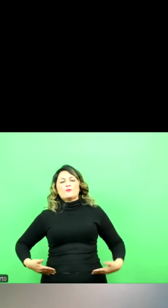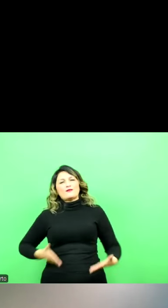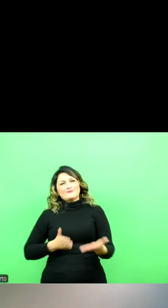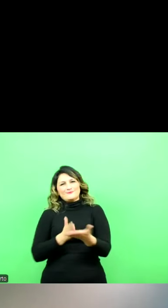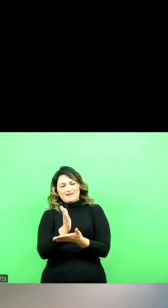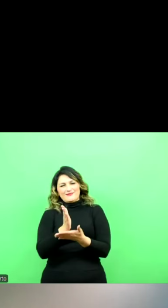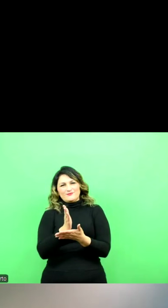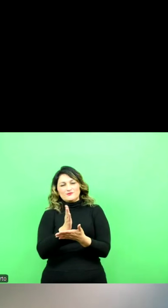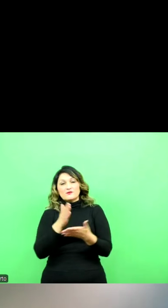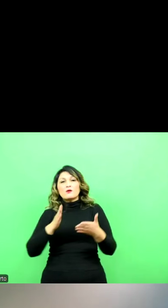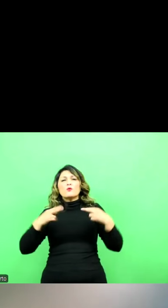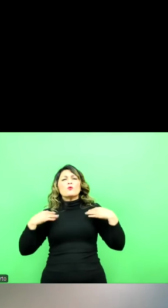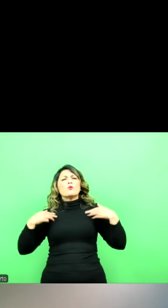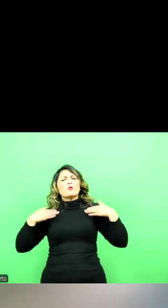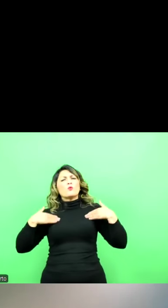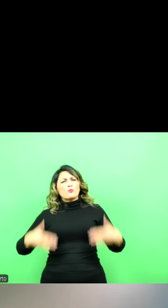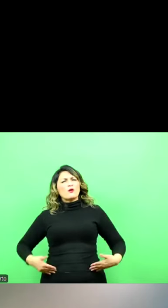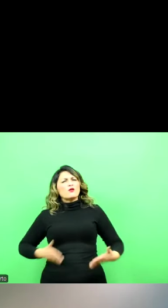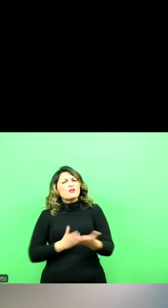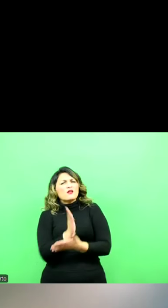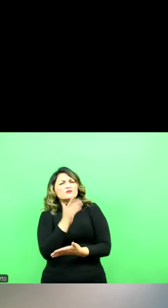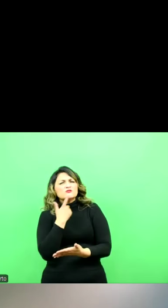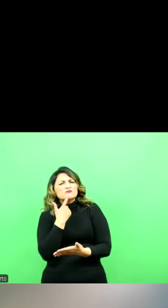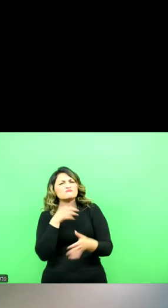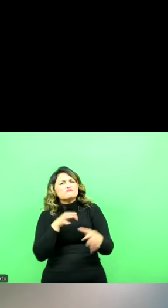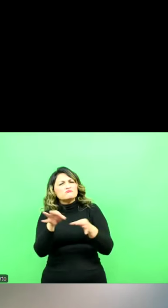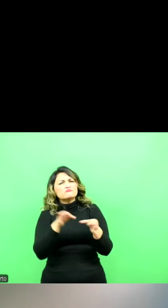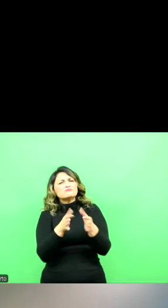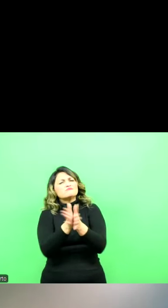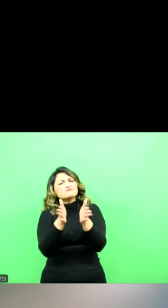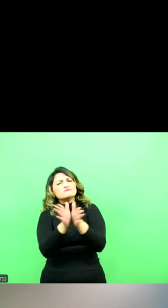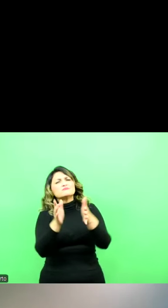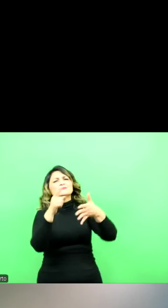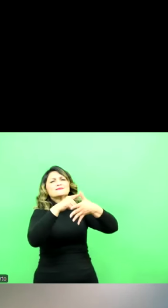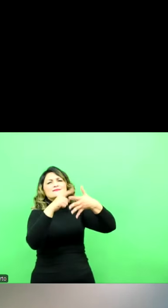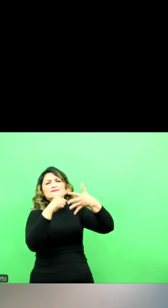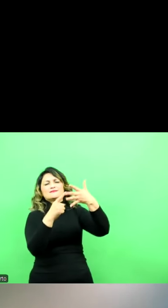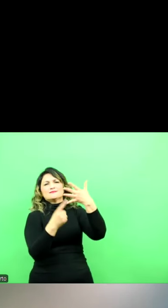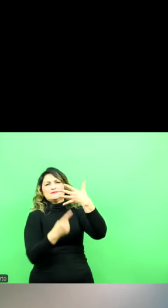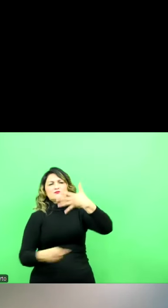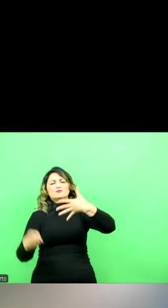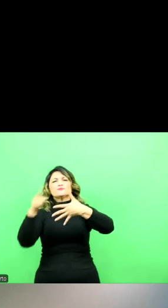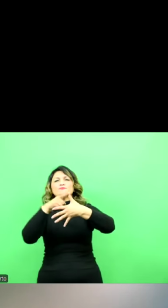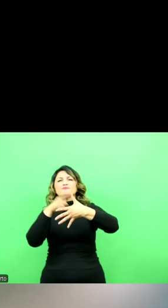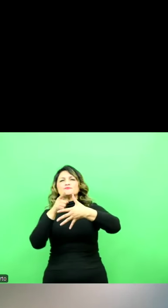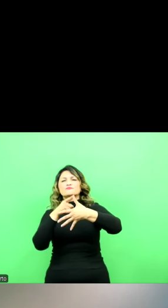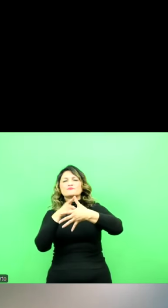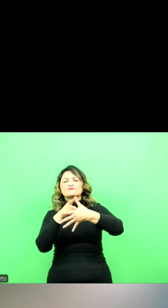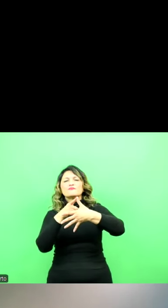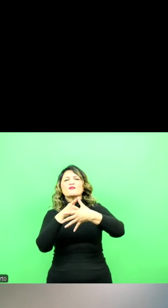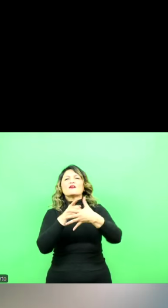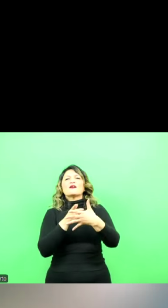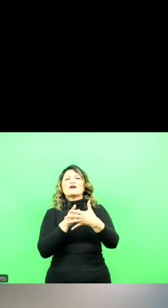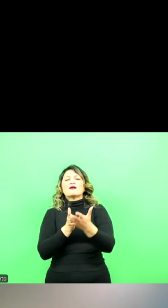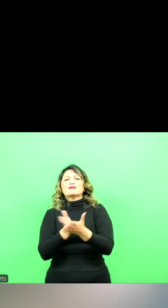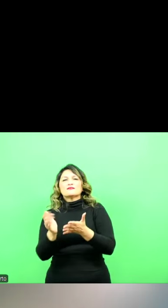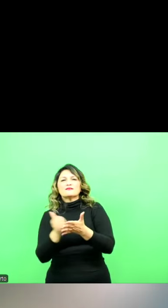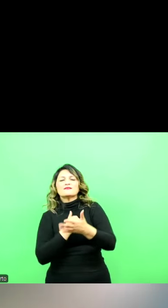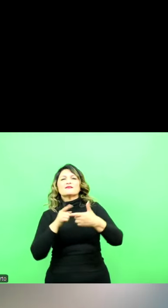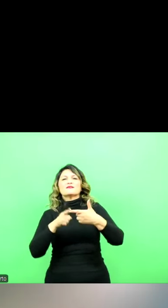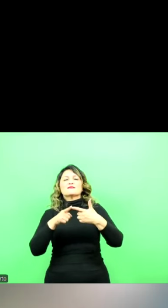here, which focuses on the 5 basic elements: adaptability, acceptability, quality,